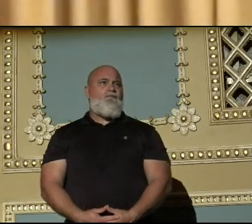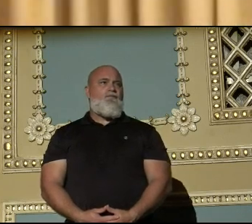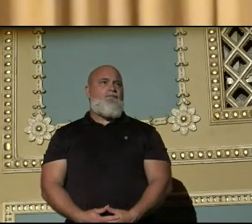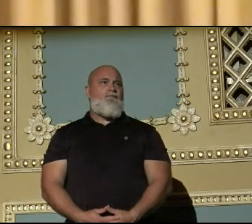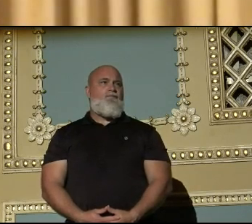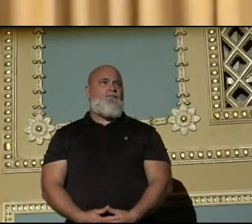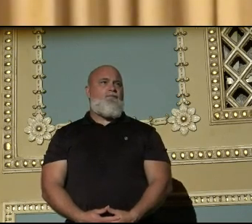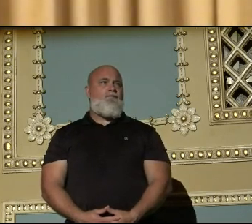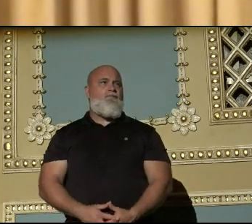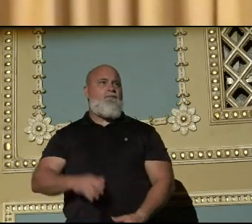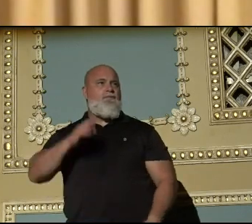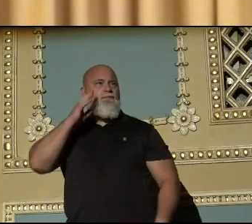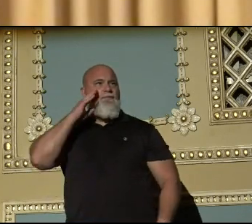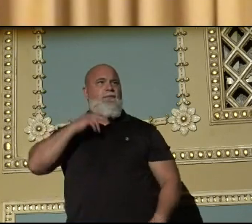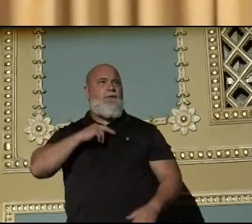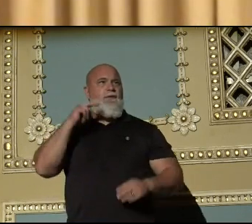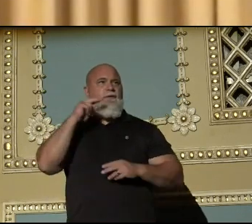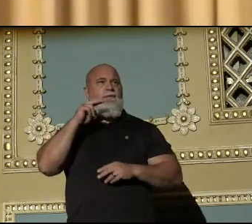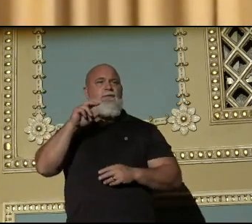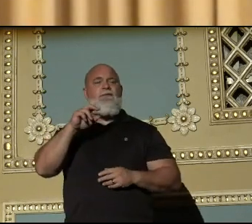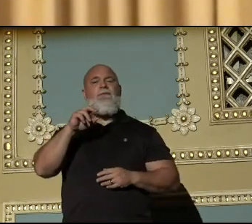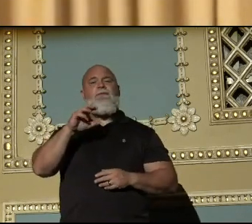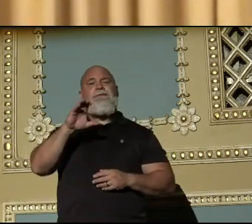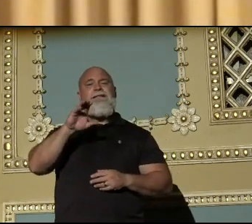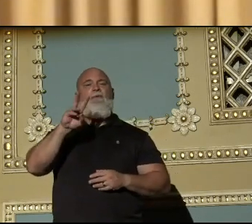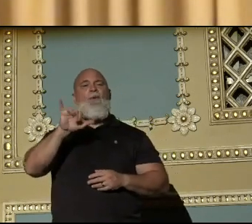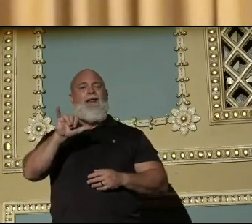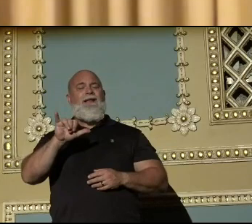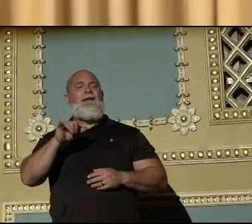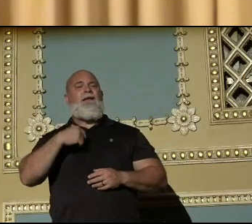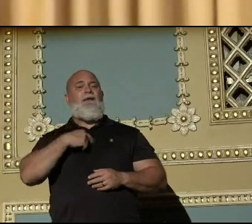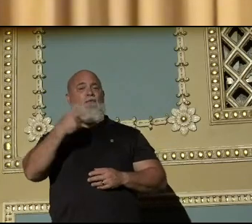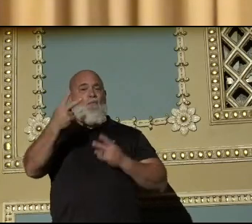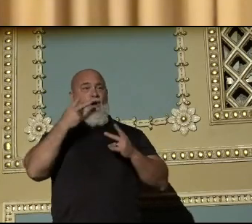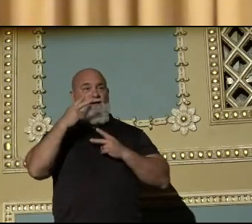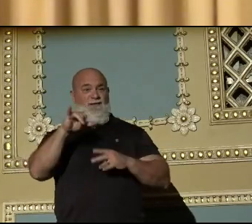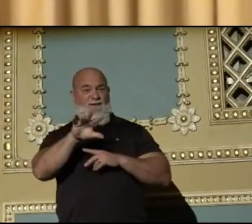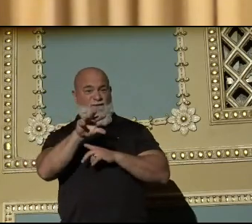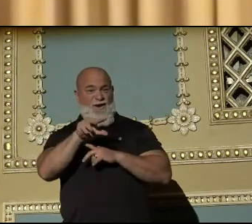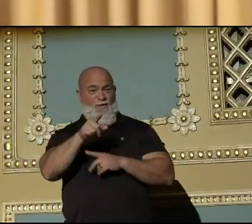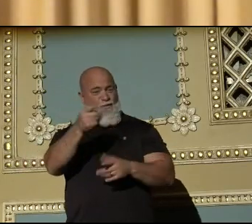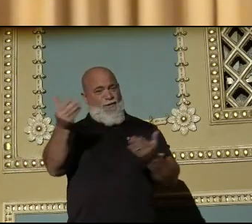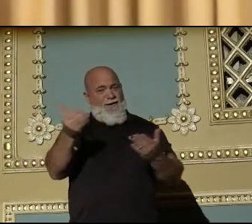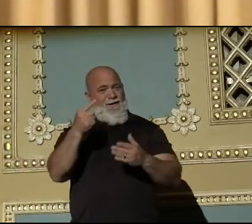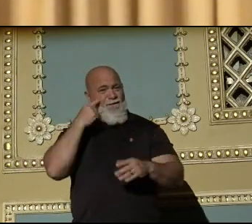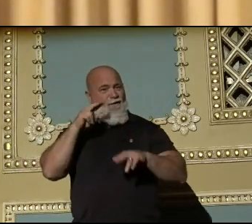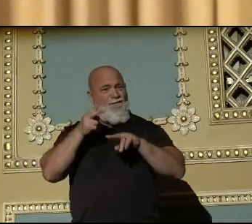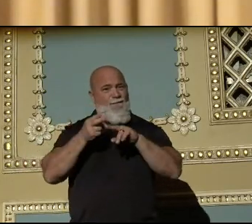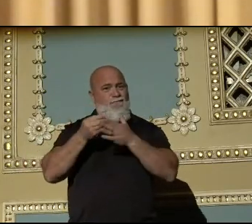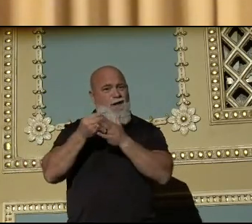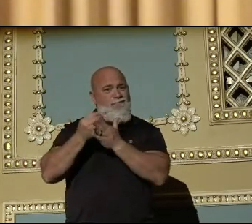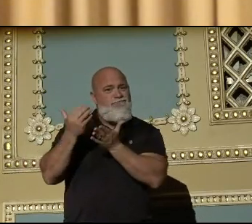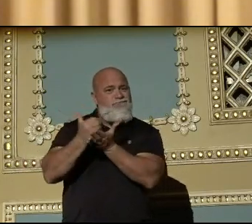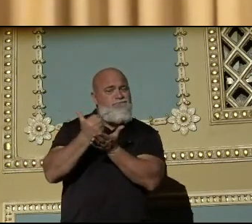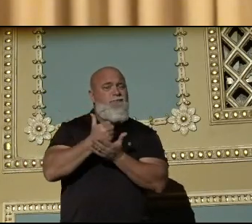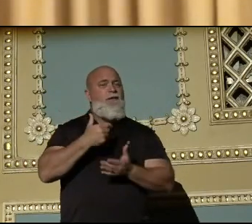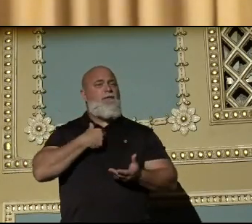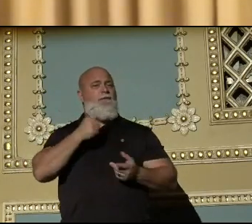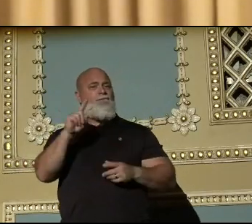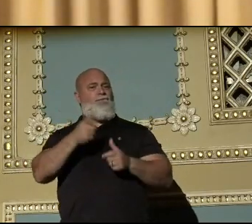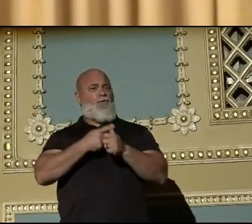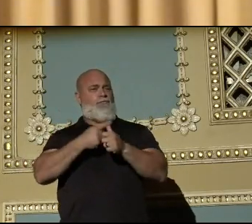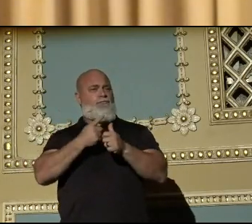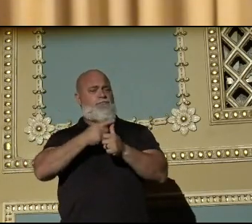Hi, this is comedian C. Willie Miles. And if you're watching this video, then you're here for the fundraiser. And let me first say thank